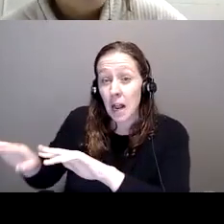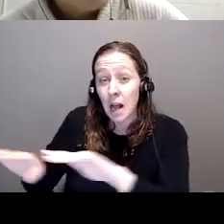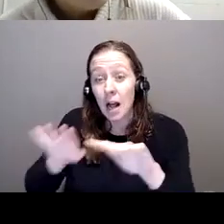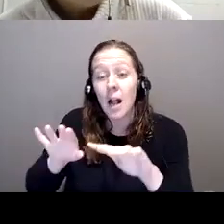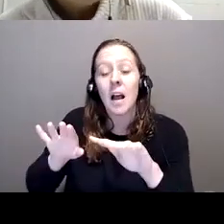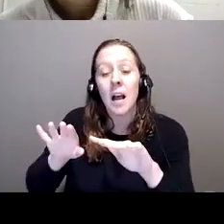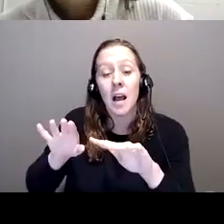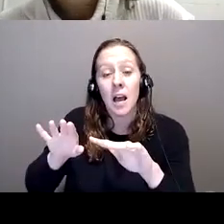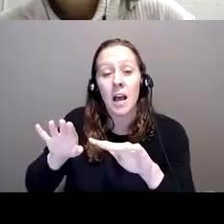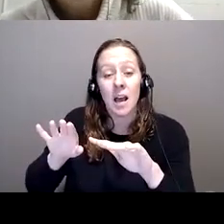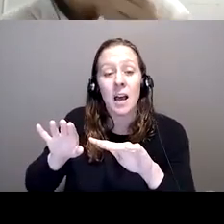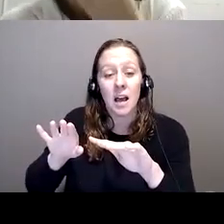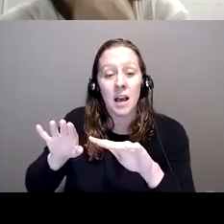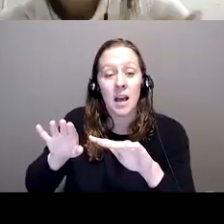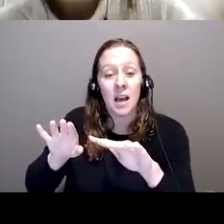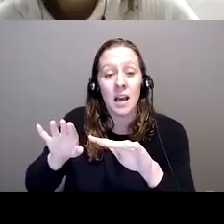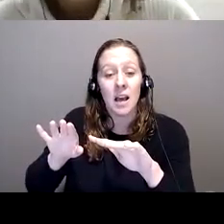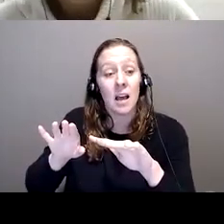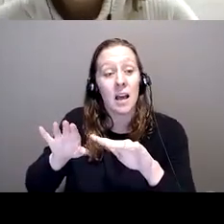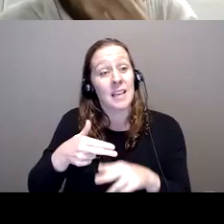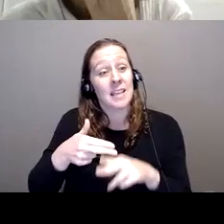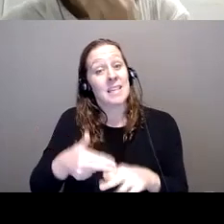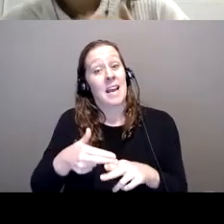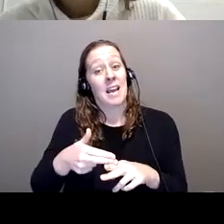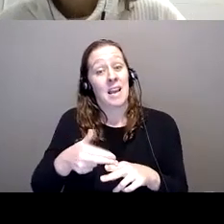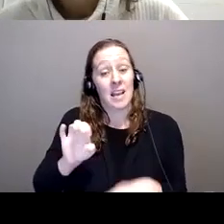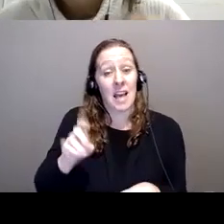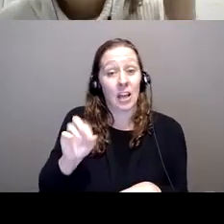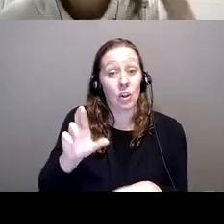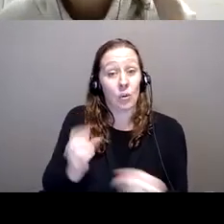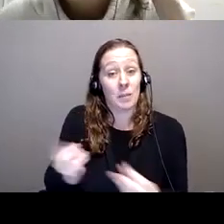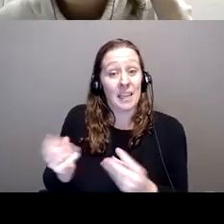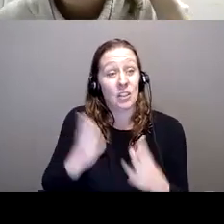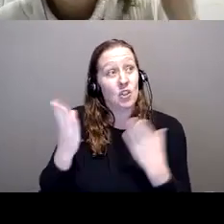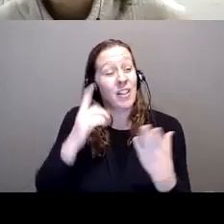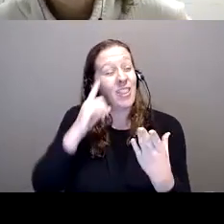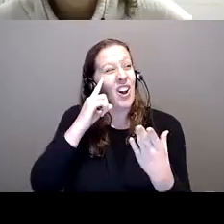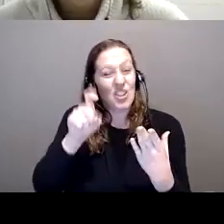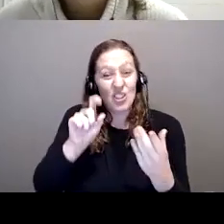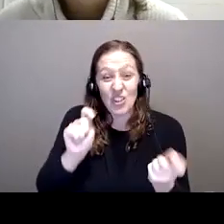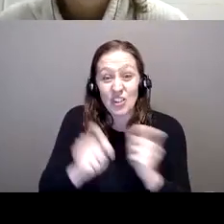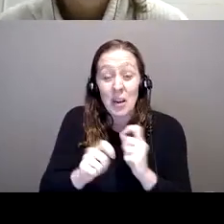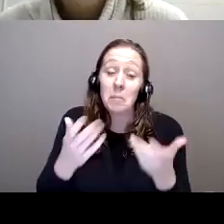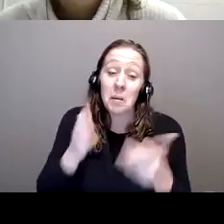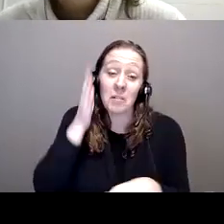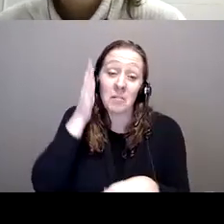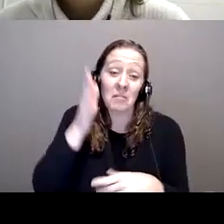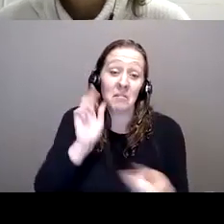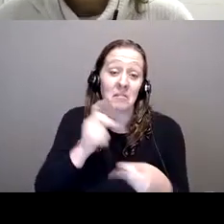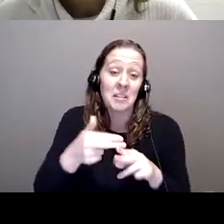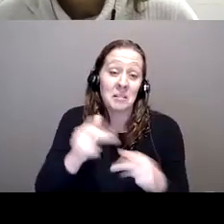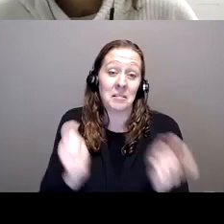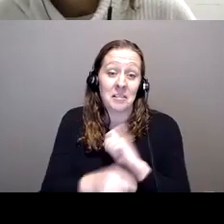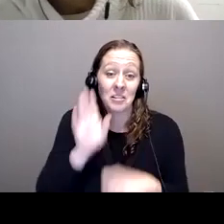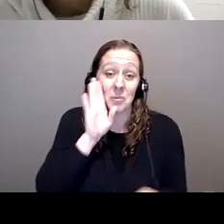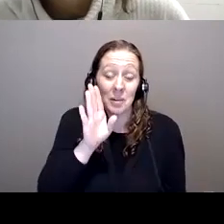So it's, even though our name is Elder Mediation Service, we've thought about changing it and maybe will at some point. It